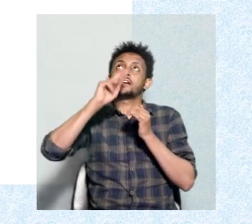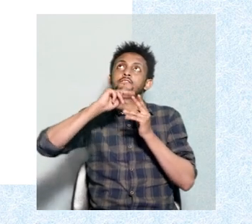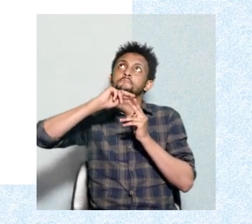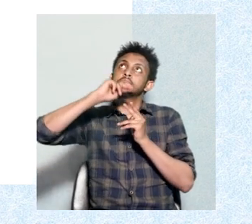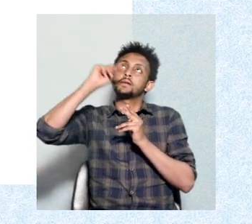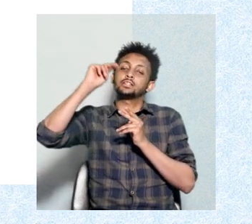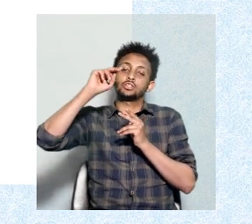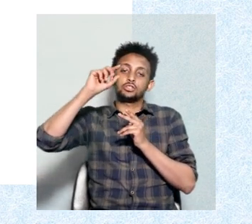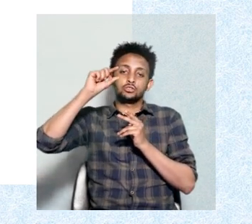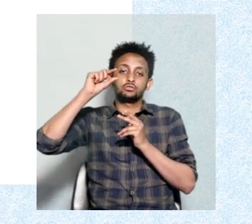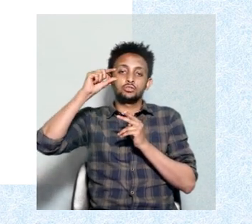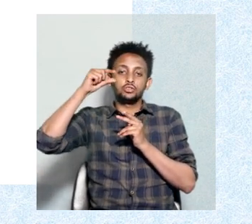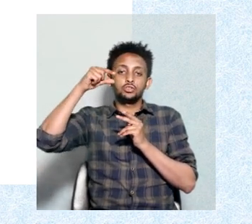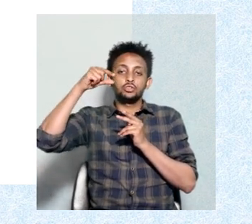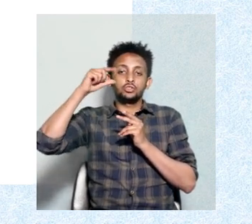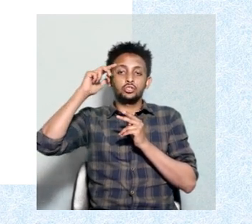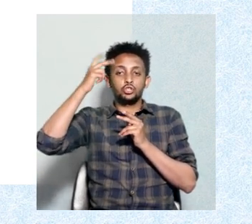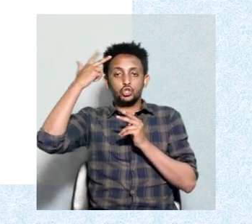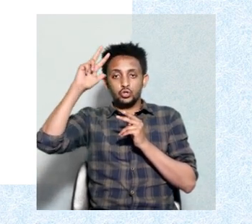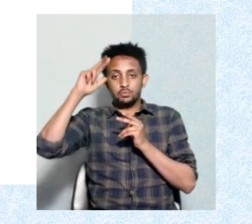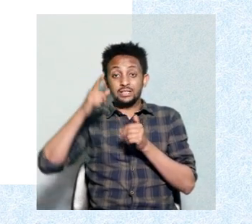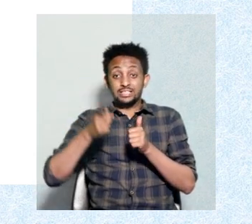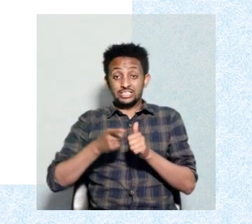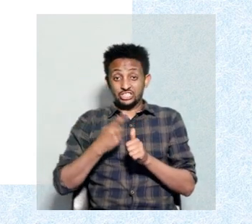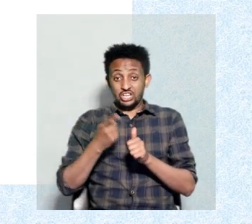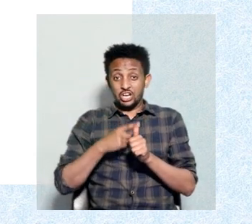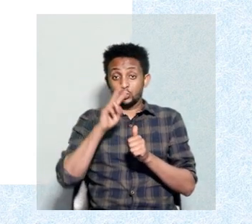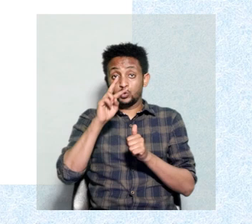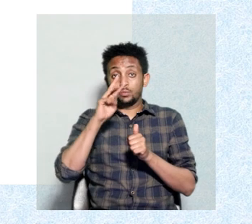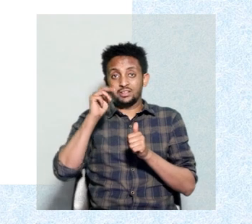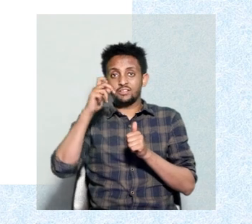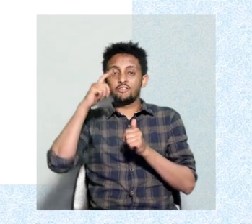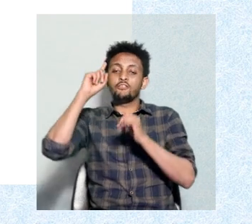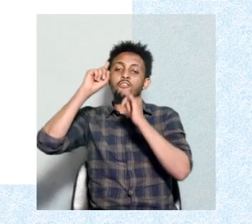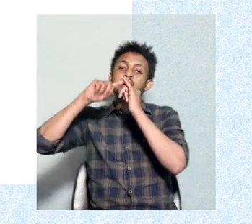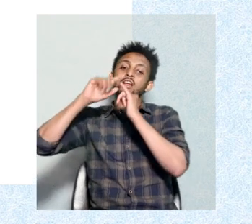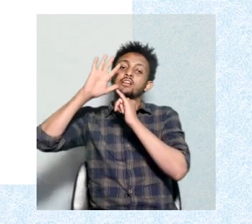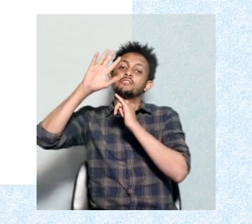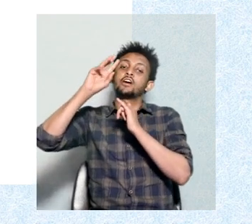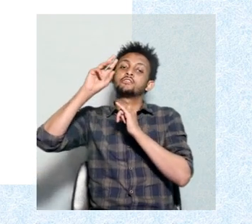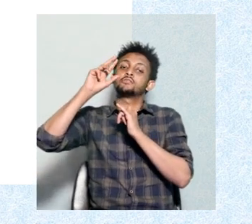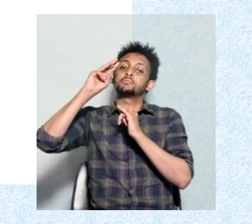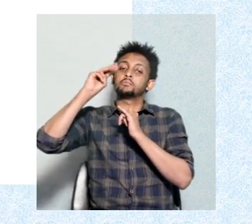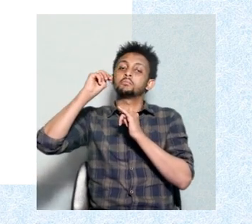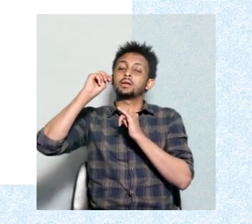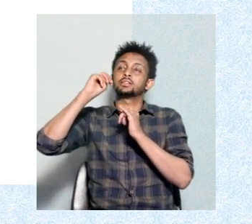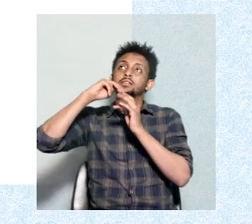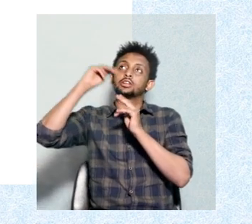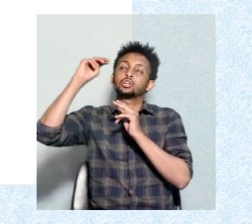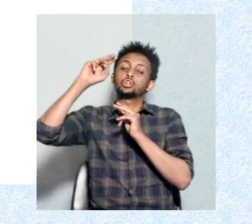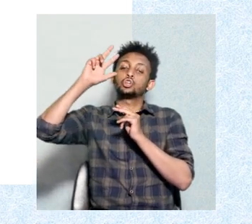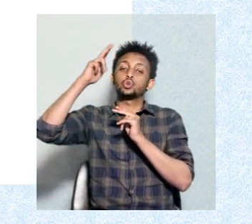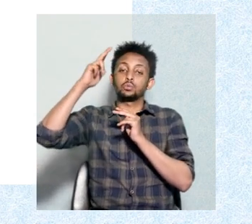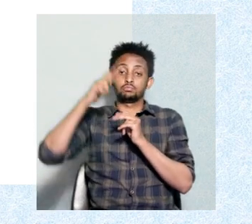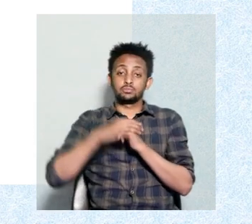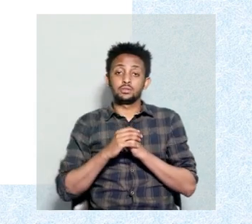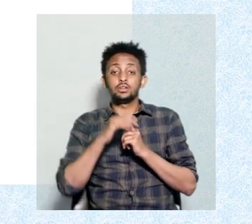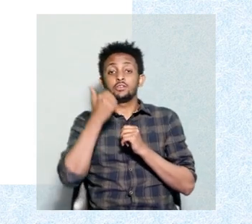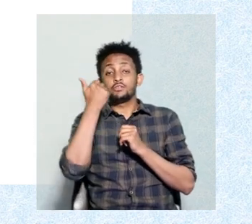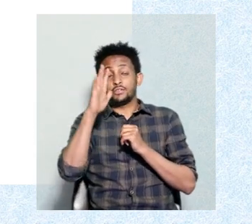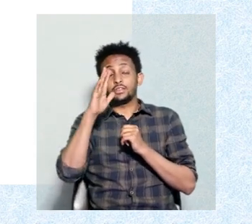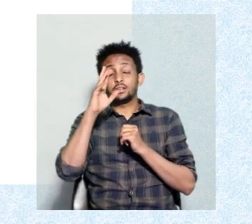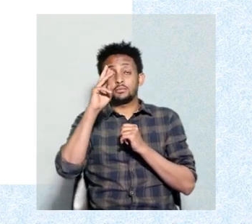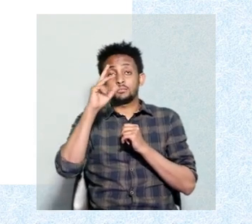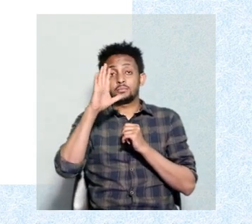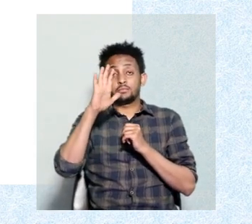meter cube. So that the initial volume is 2 meter cube, the final is 5 meter cube. The pressure is 50